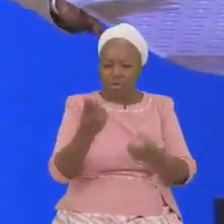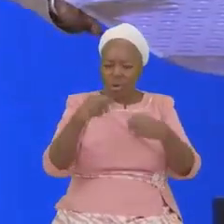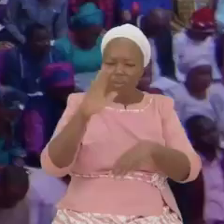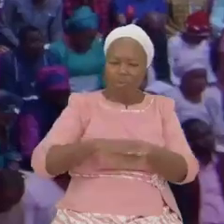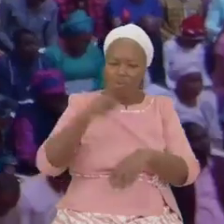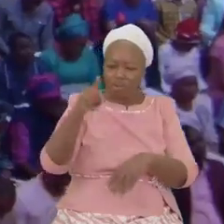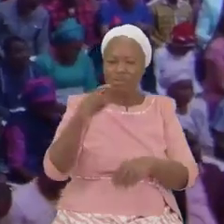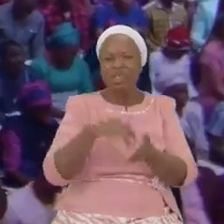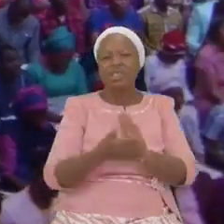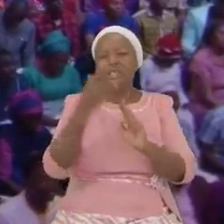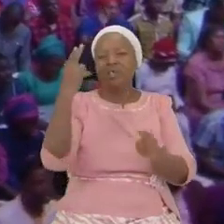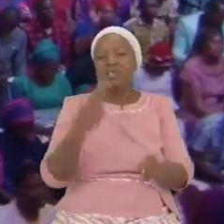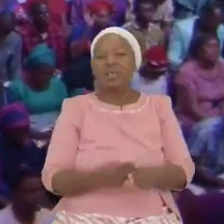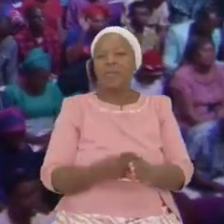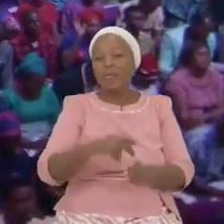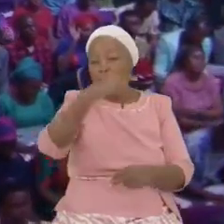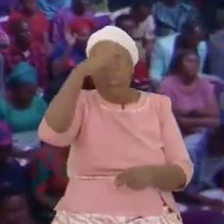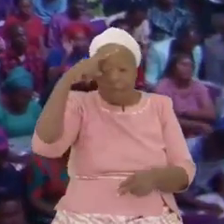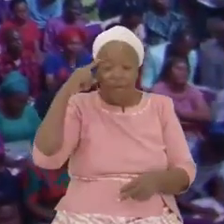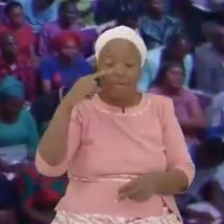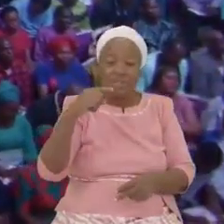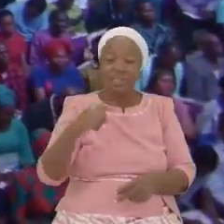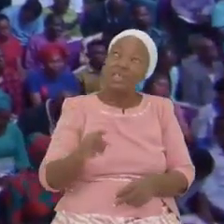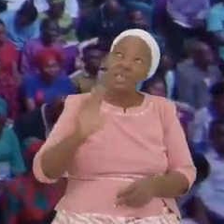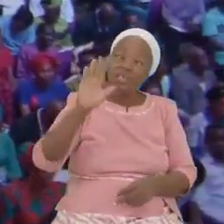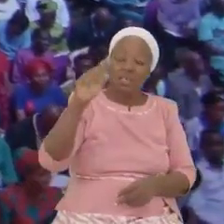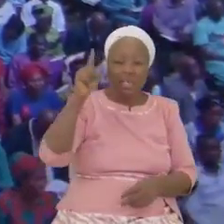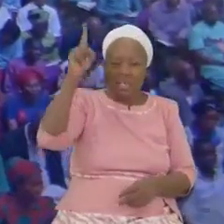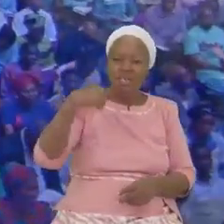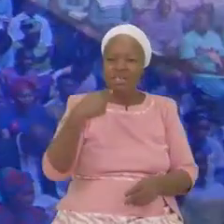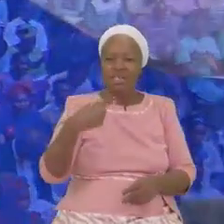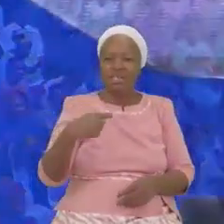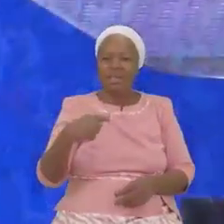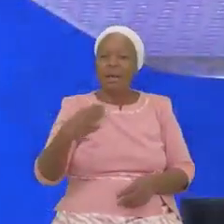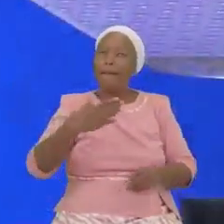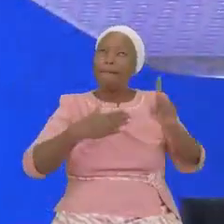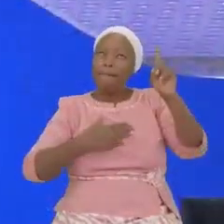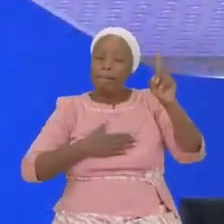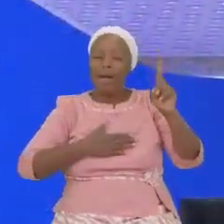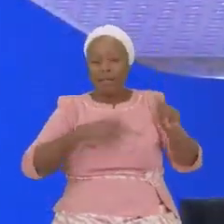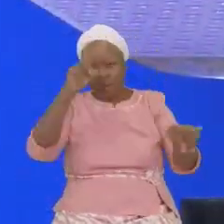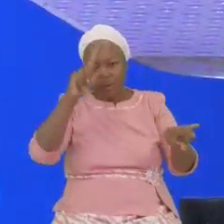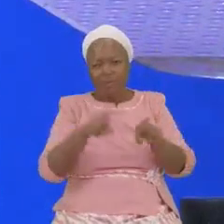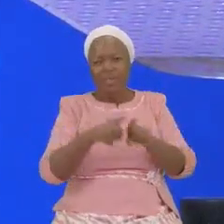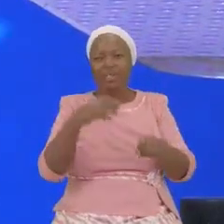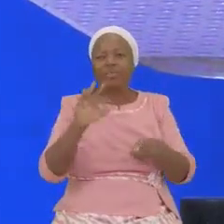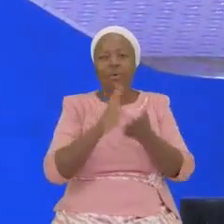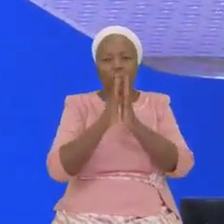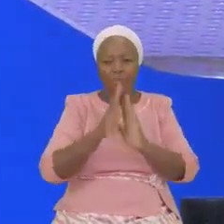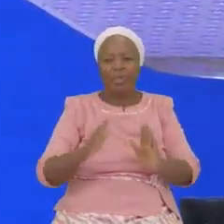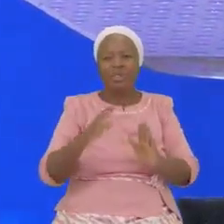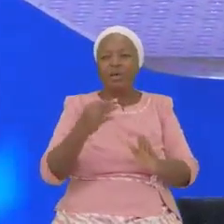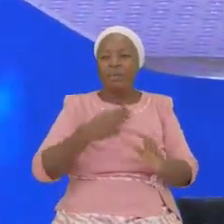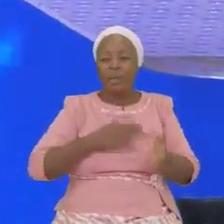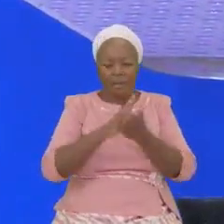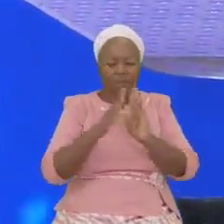your head. Because it says the covenant, my covenant of peace, the covenant of my